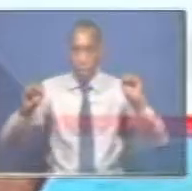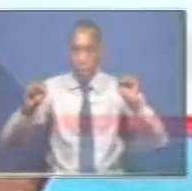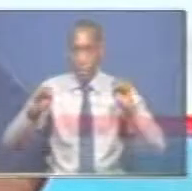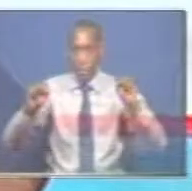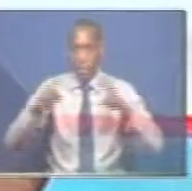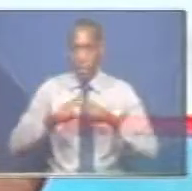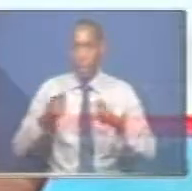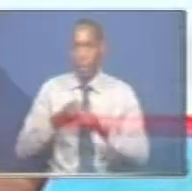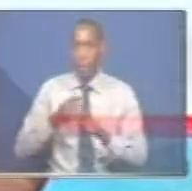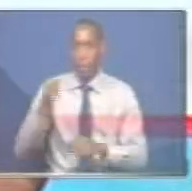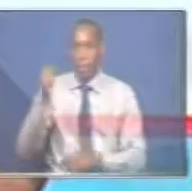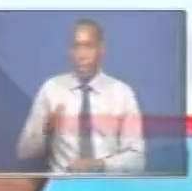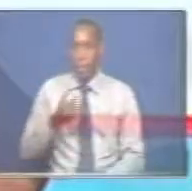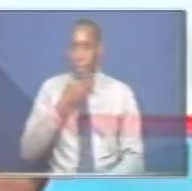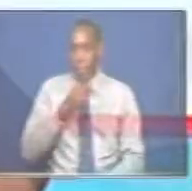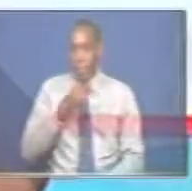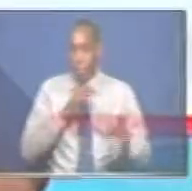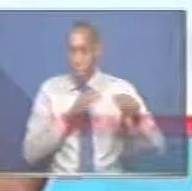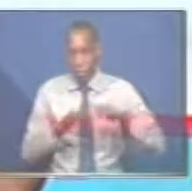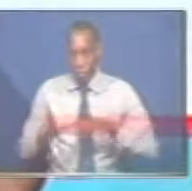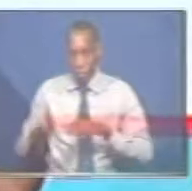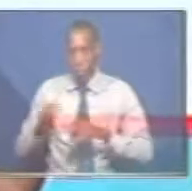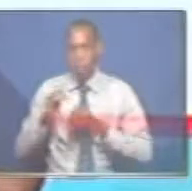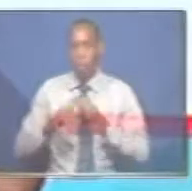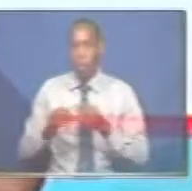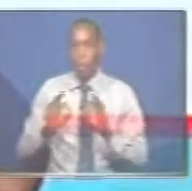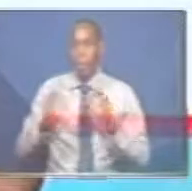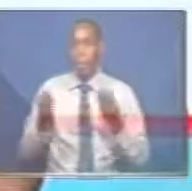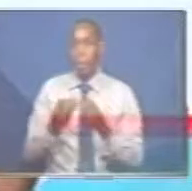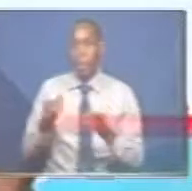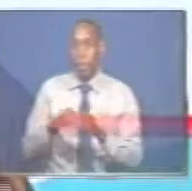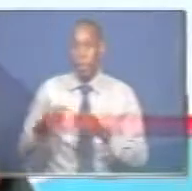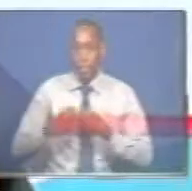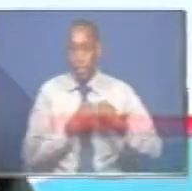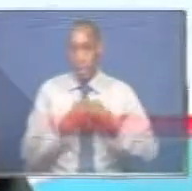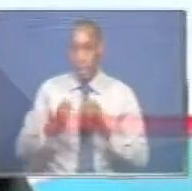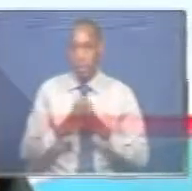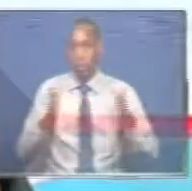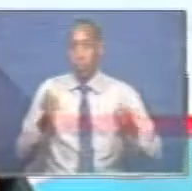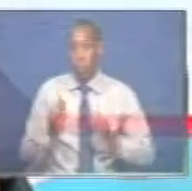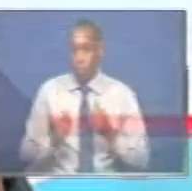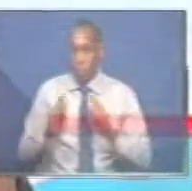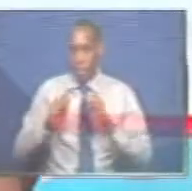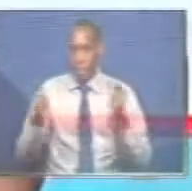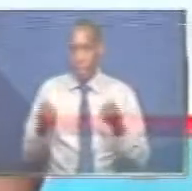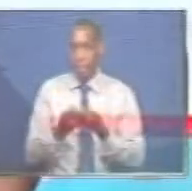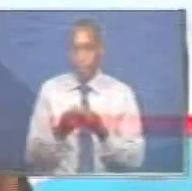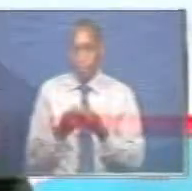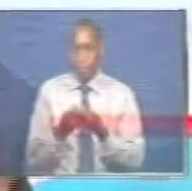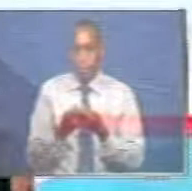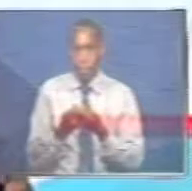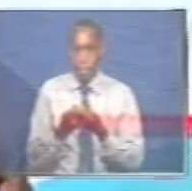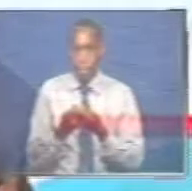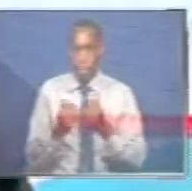grandfather. It comes to like that. Mm-hmm. So basically, the main challenge, especially for the teams answering a question,